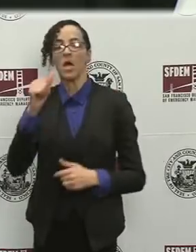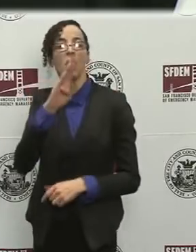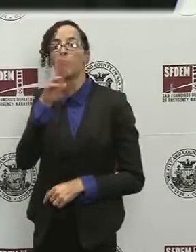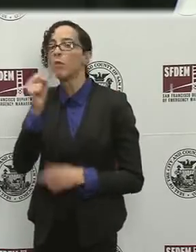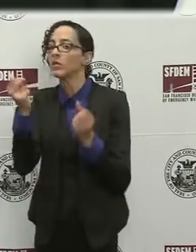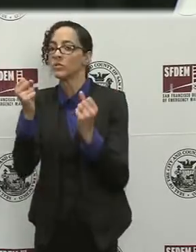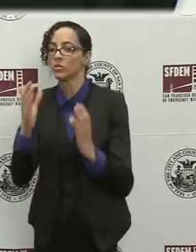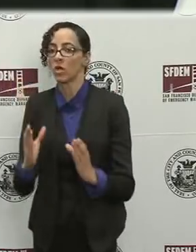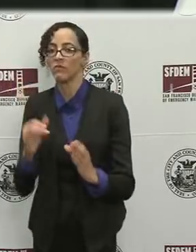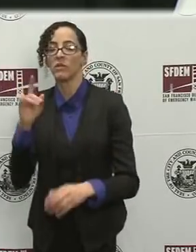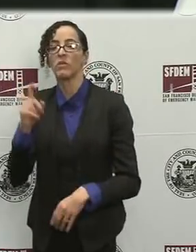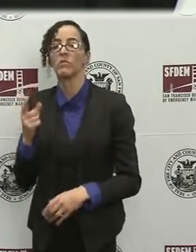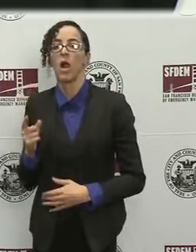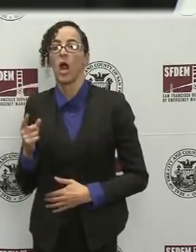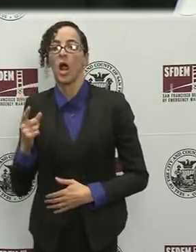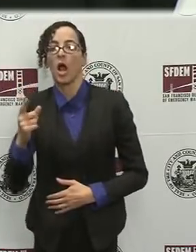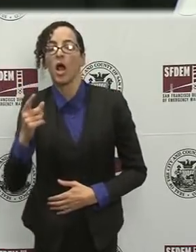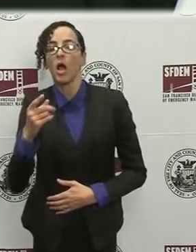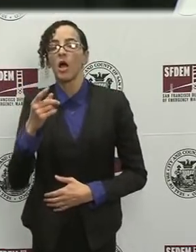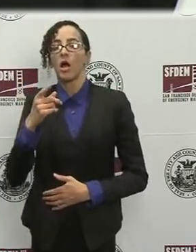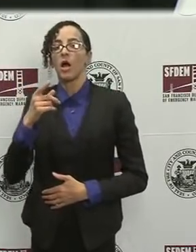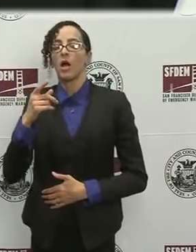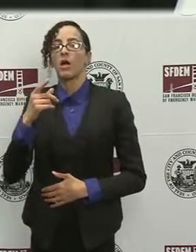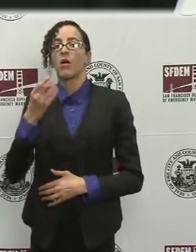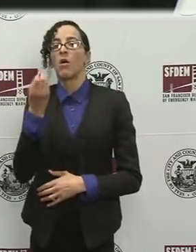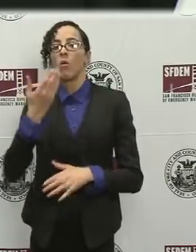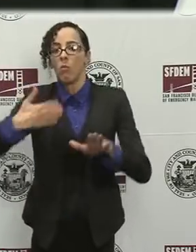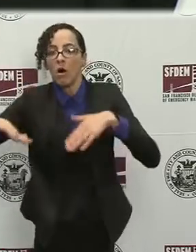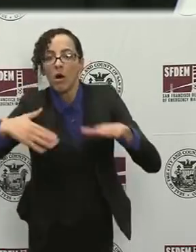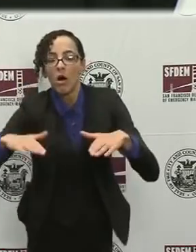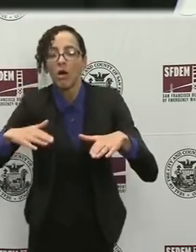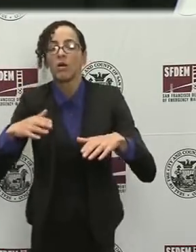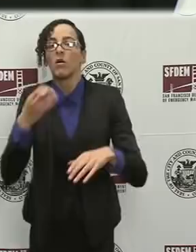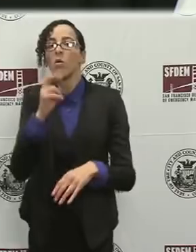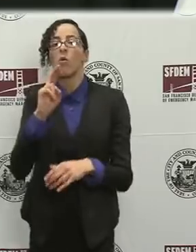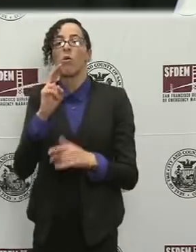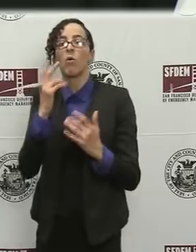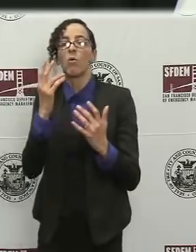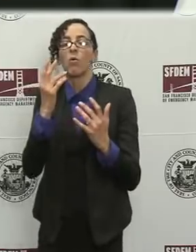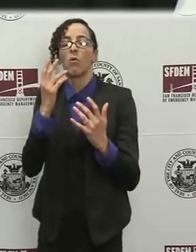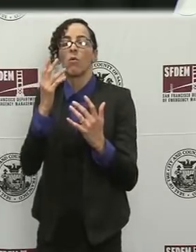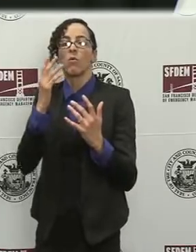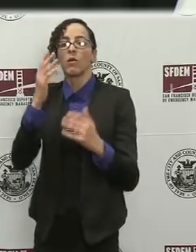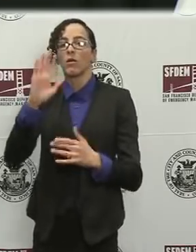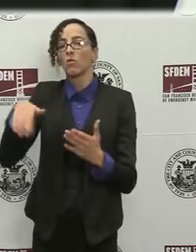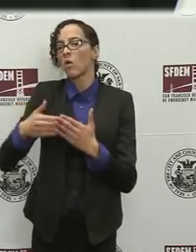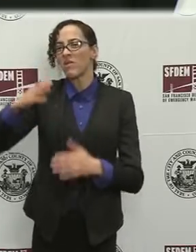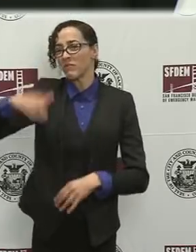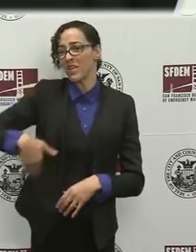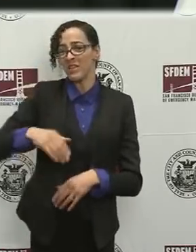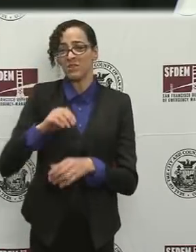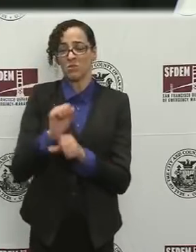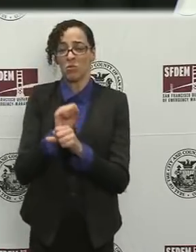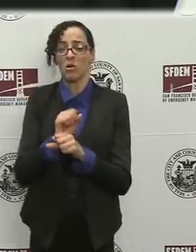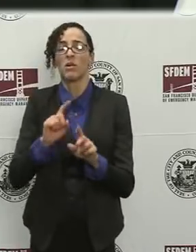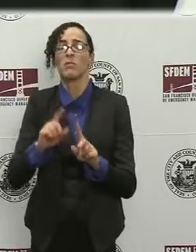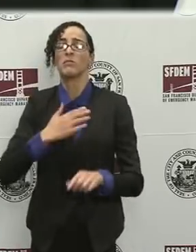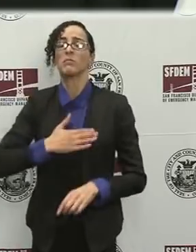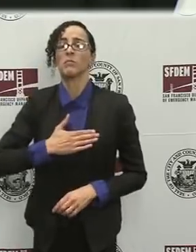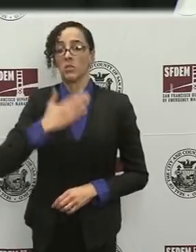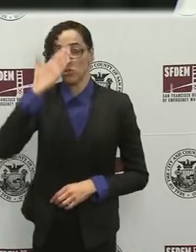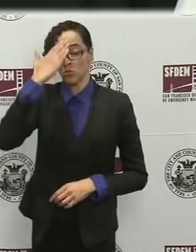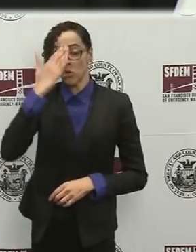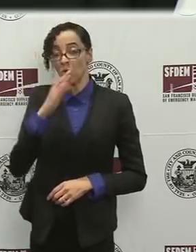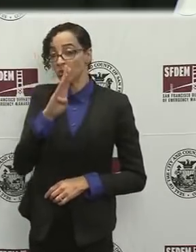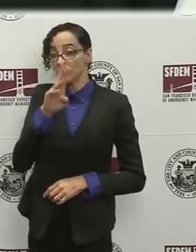stop, but recognize that your bus operators are frontline workers. They are accepting some level